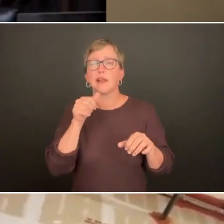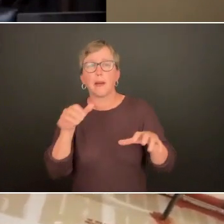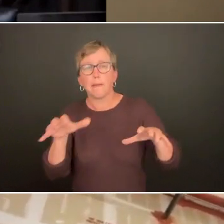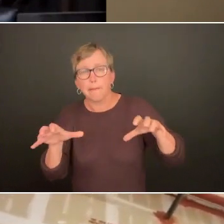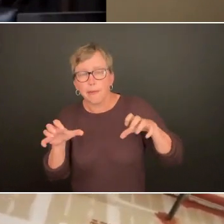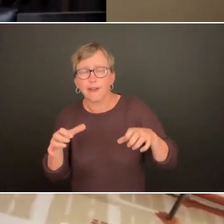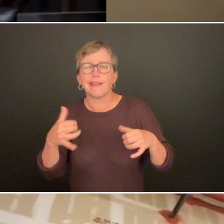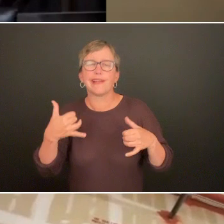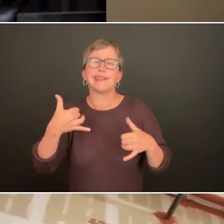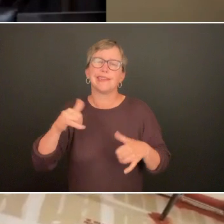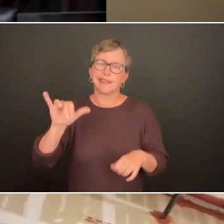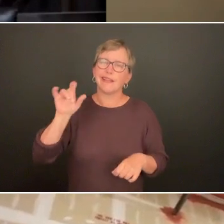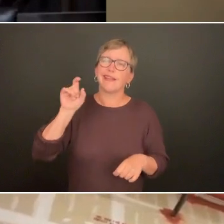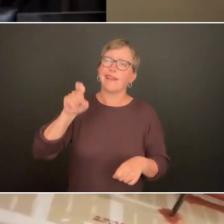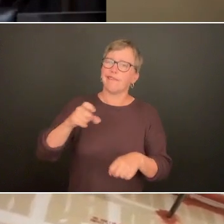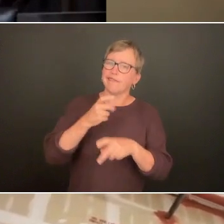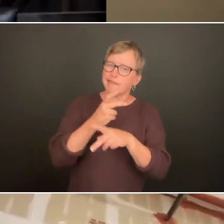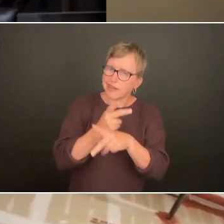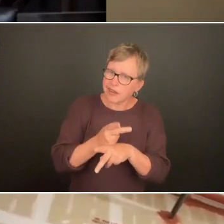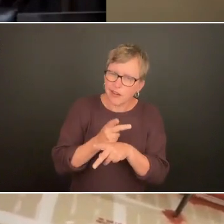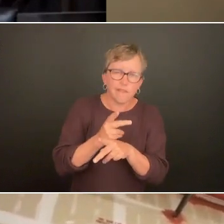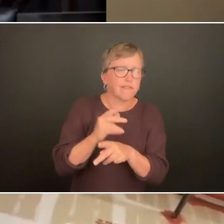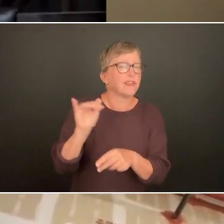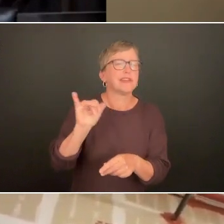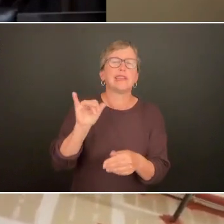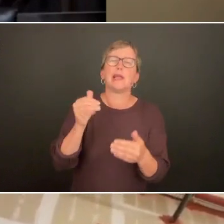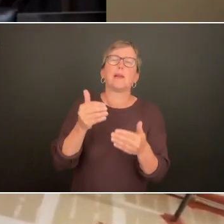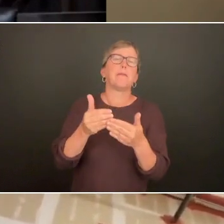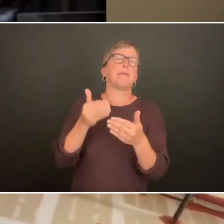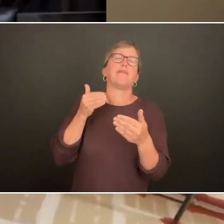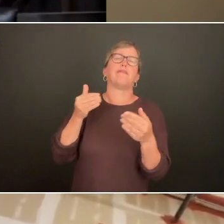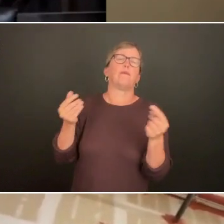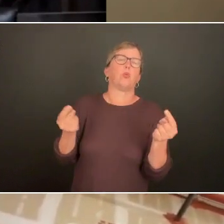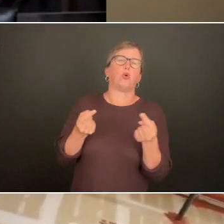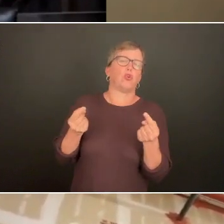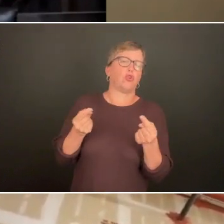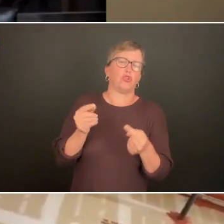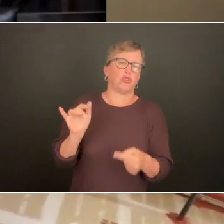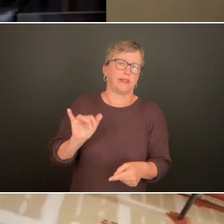still have all the precautions that you used to do prior to your injury.